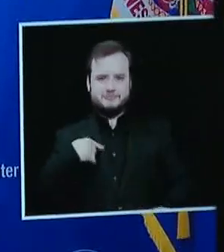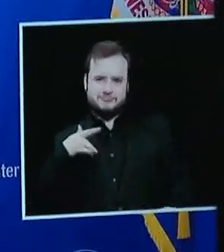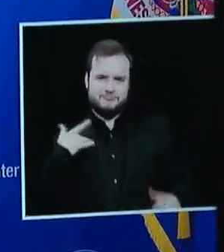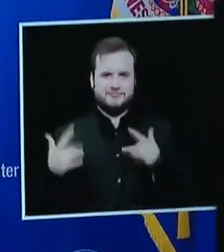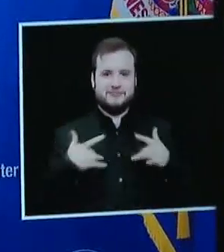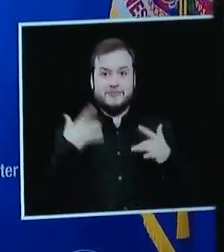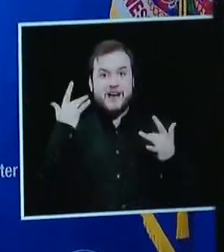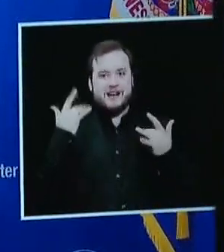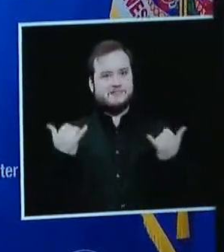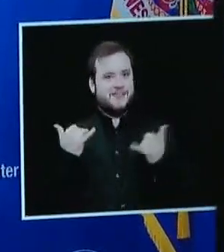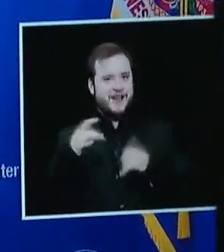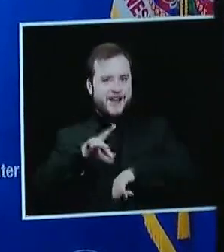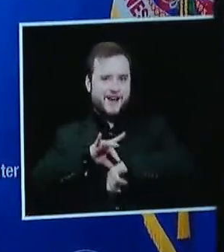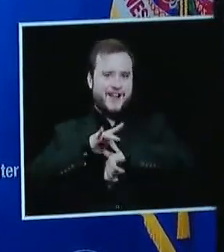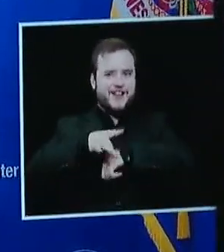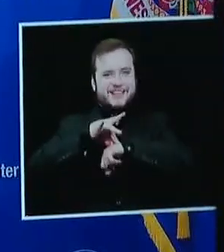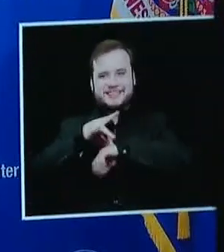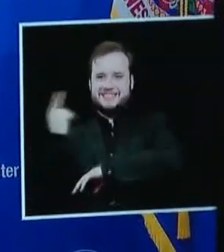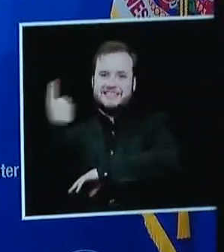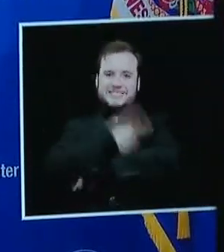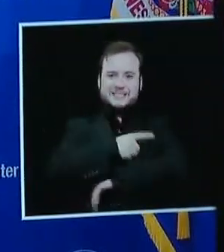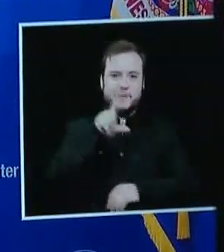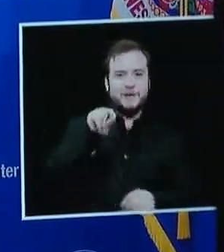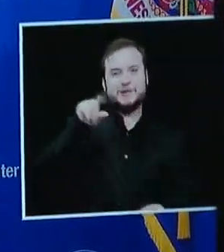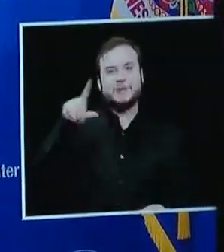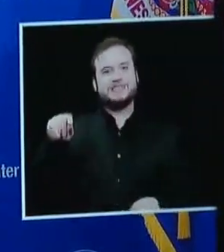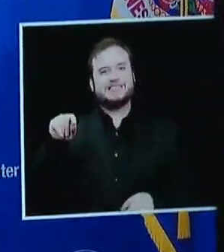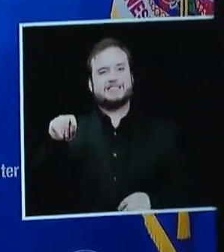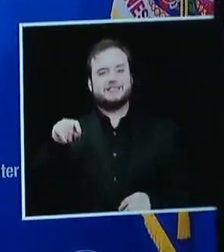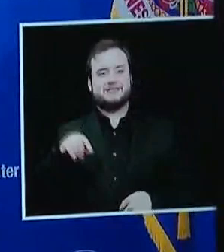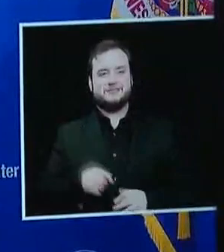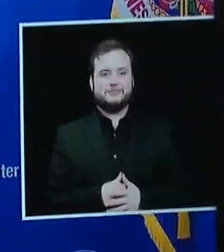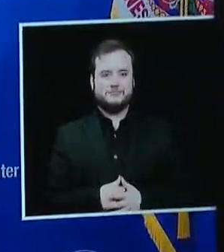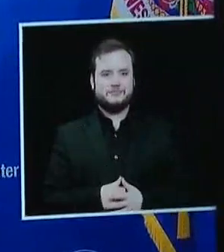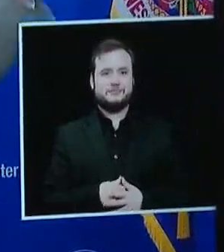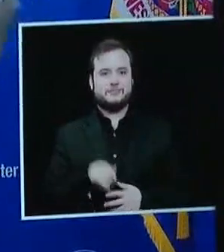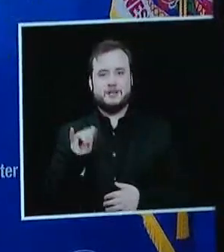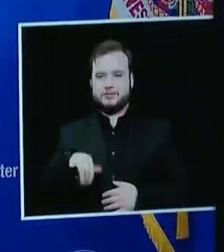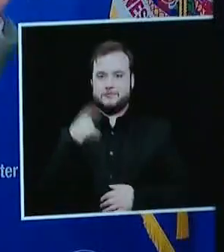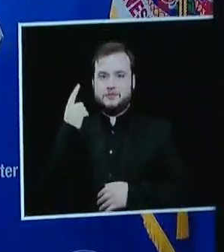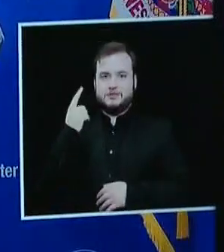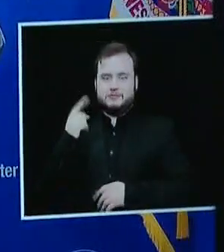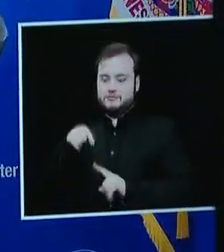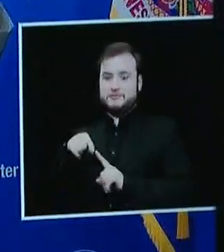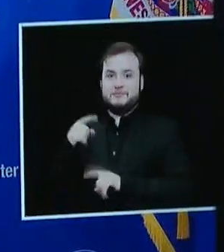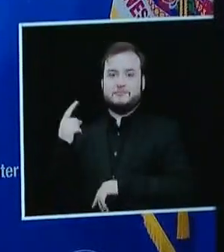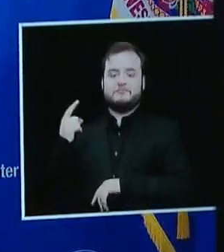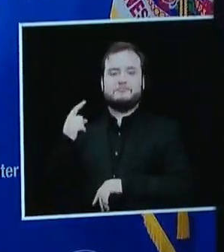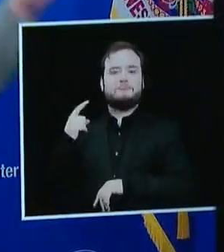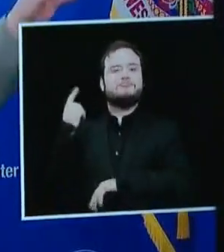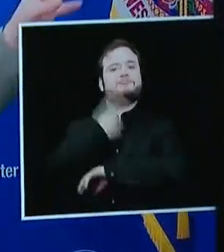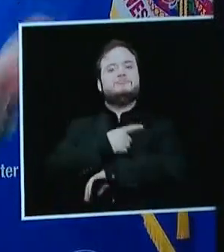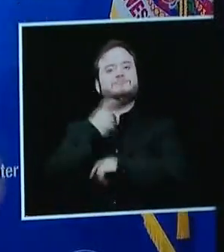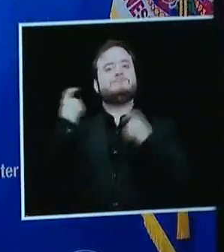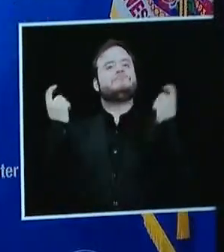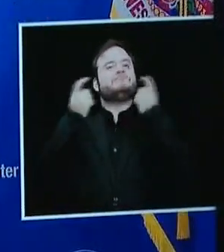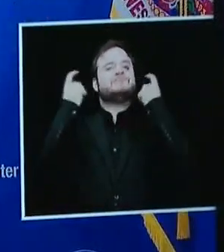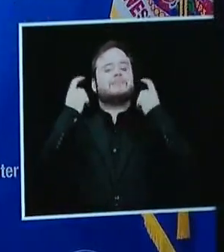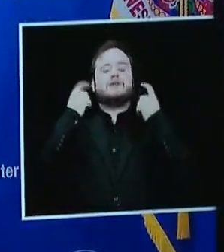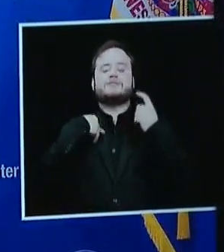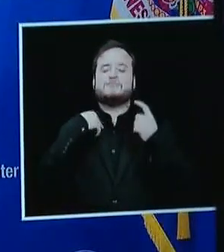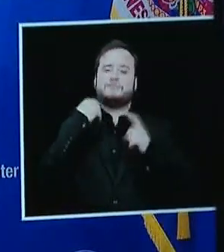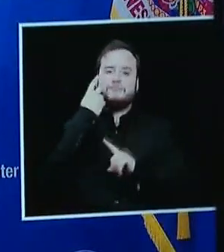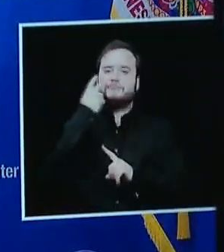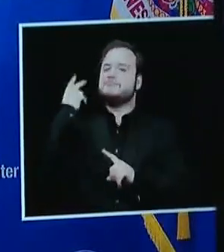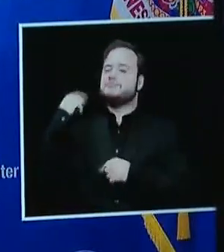day, 2020. This is one for the ages, because out of all that globe that has been suffering under this